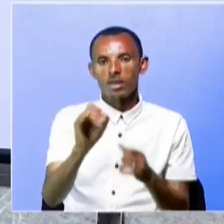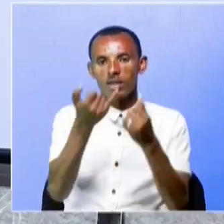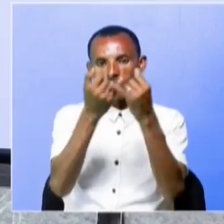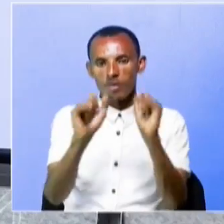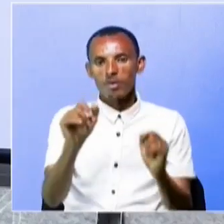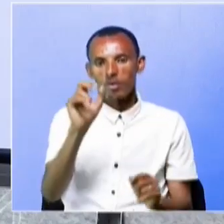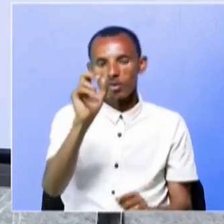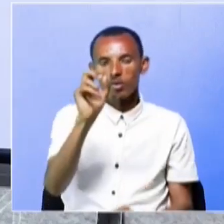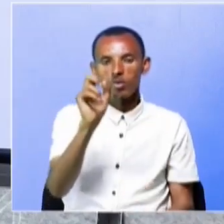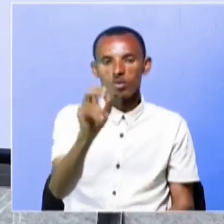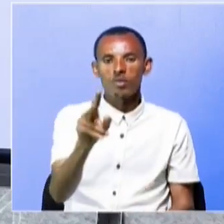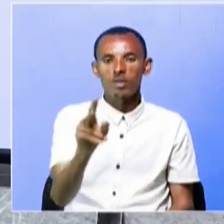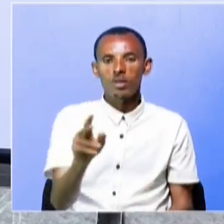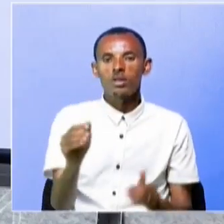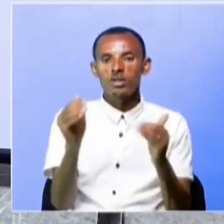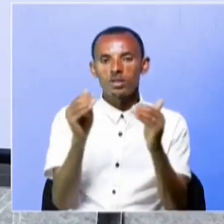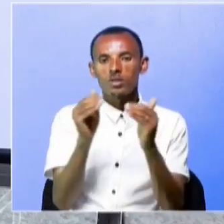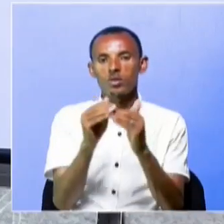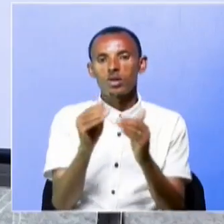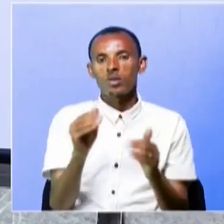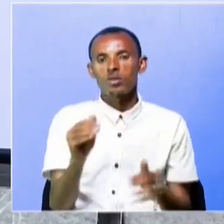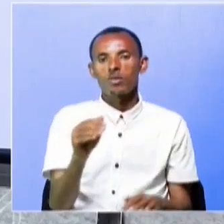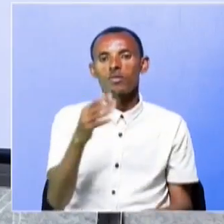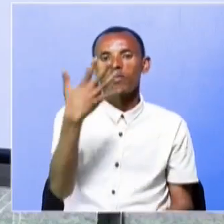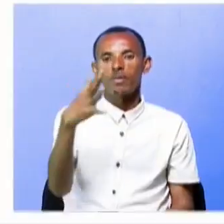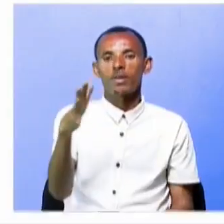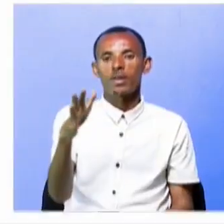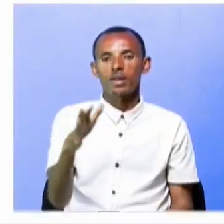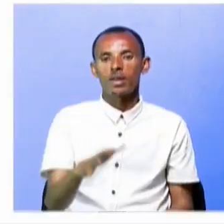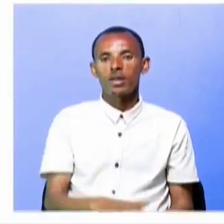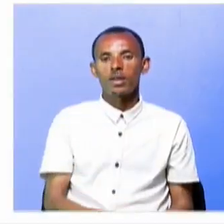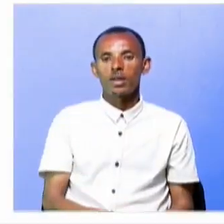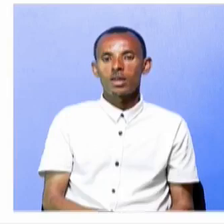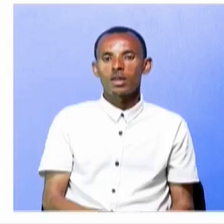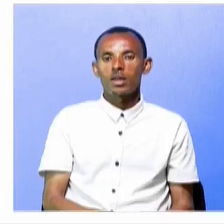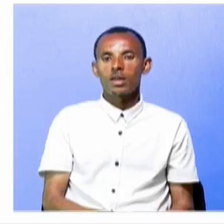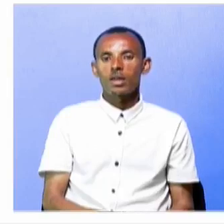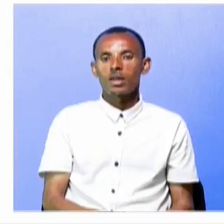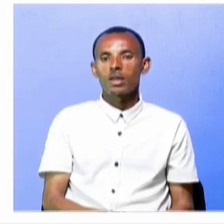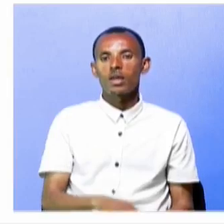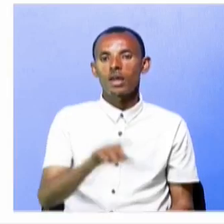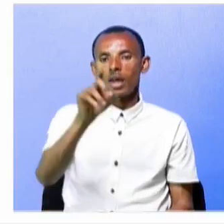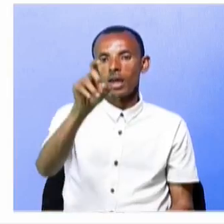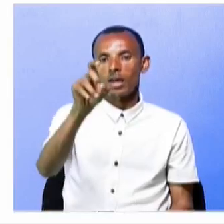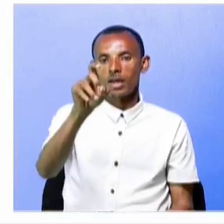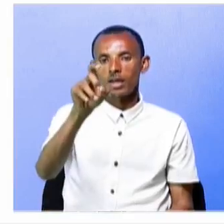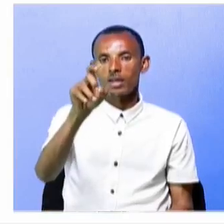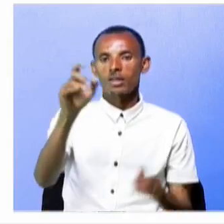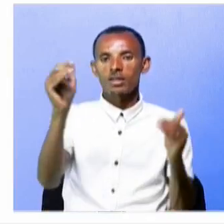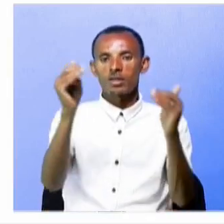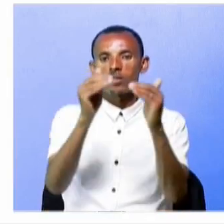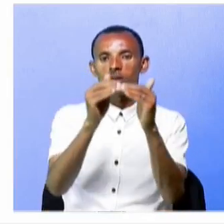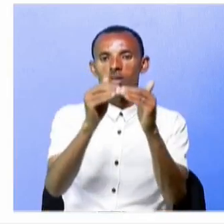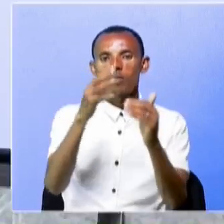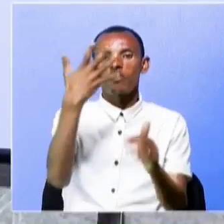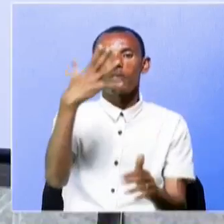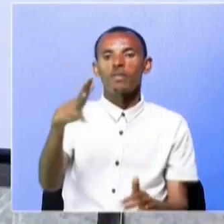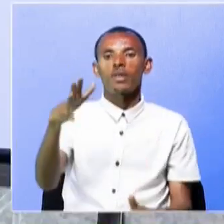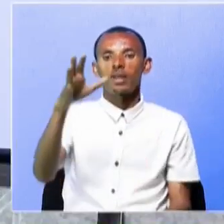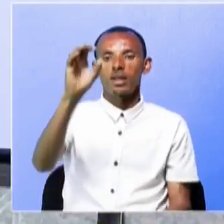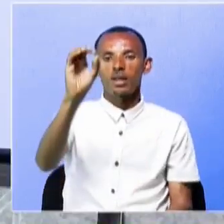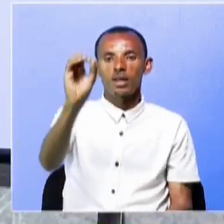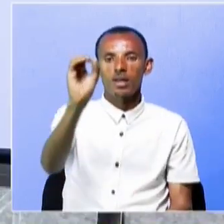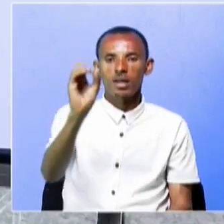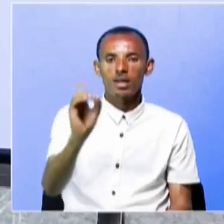divide 180 by 12, the result is 15, okay? So x is 15 degree,